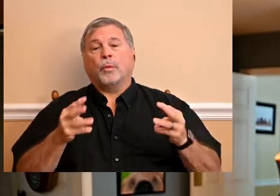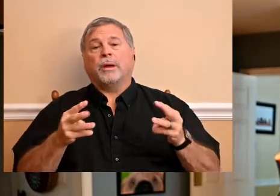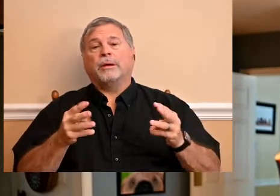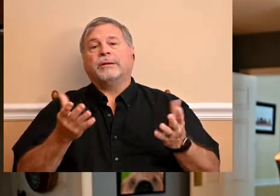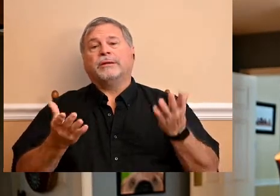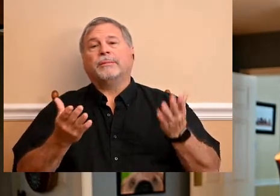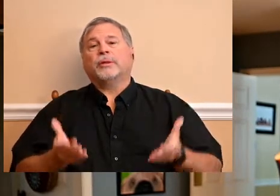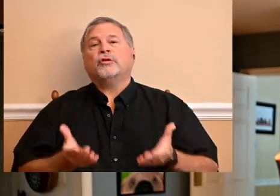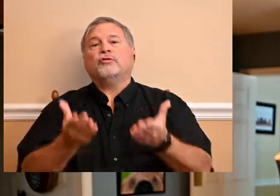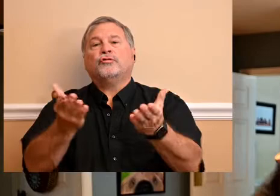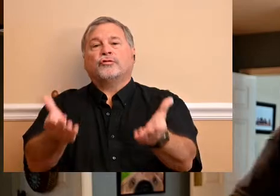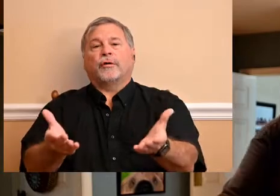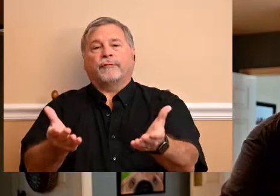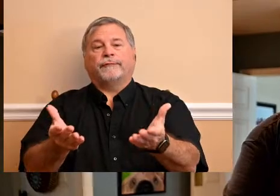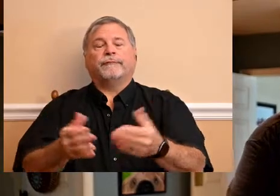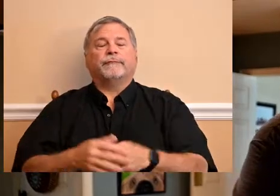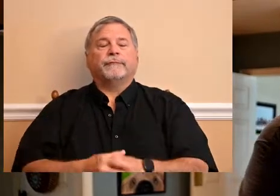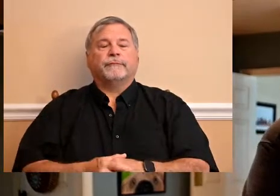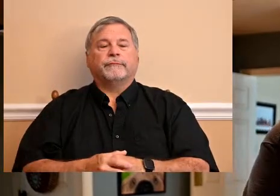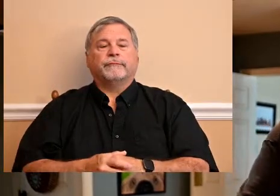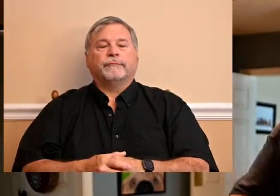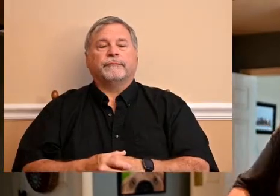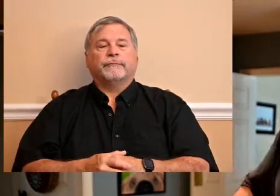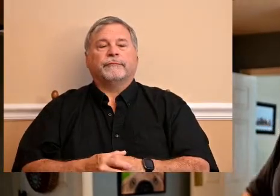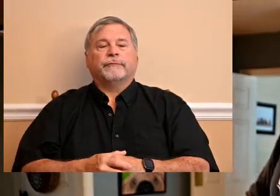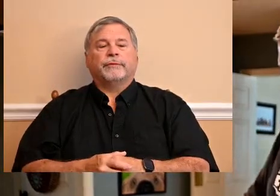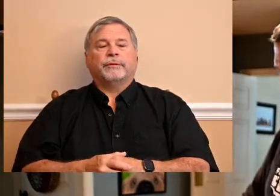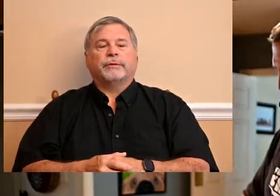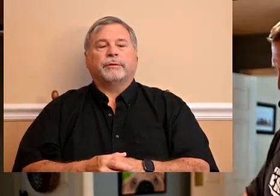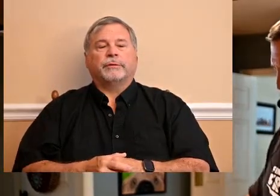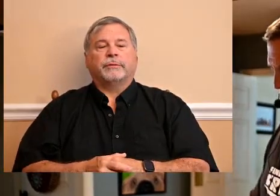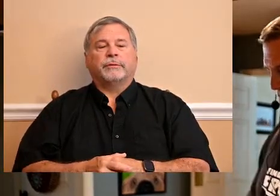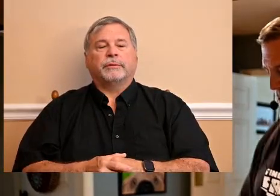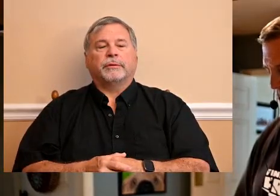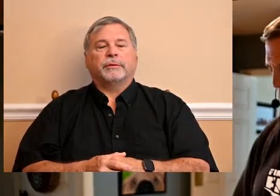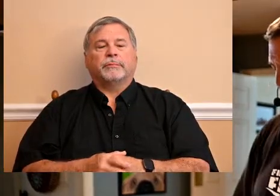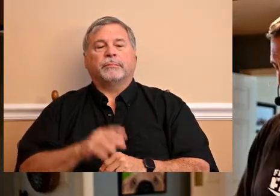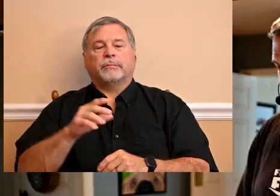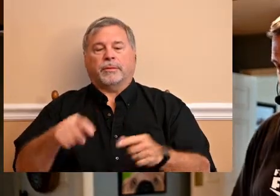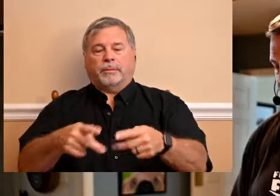Now, the way that you would serve this,